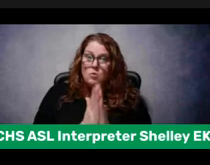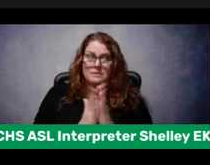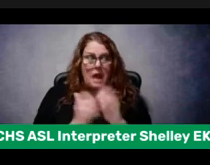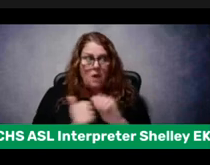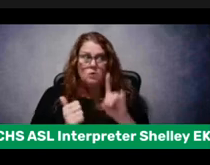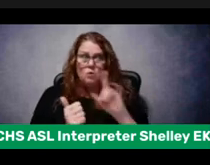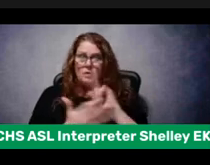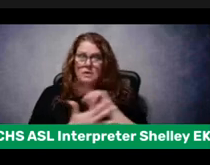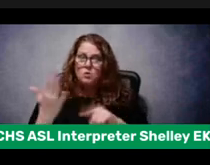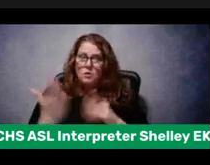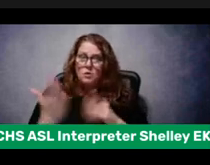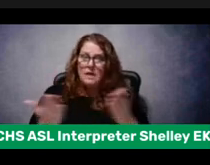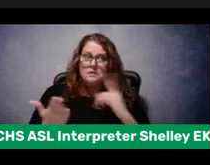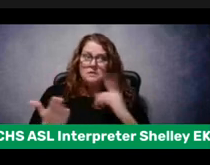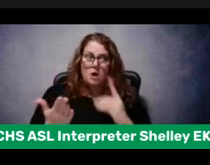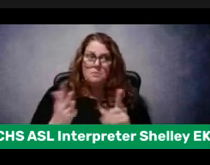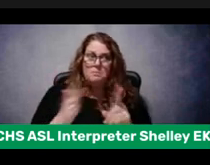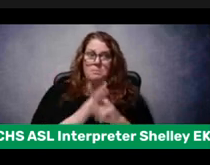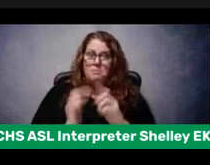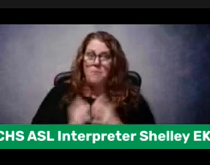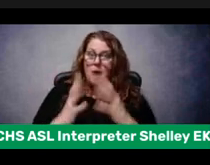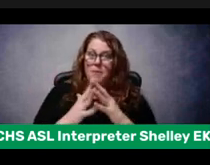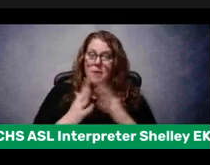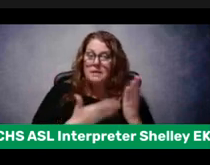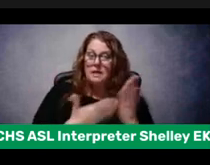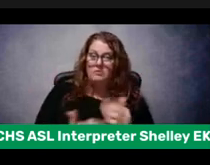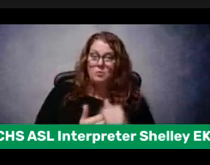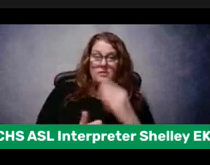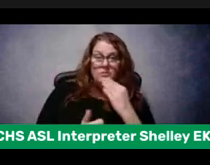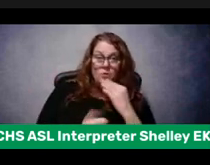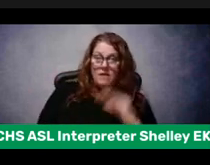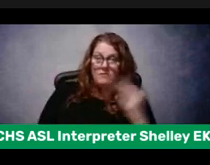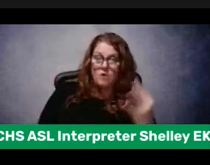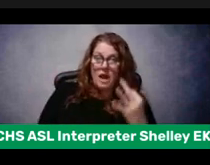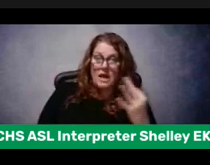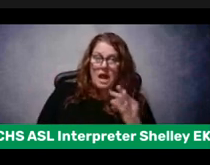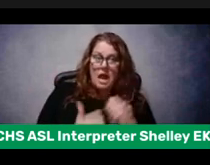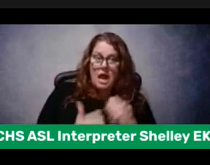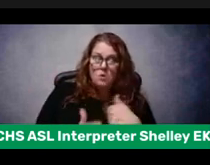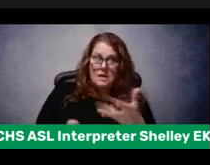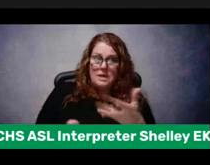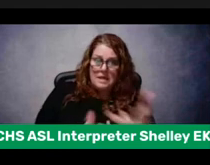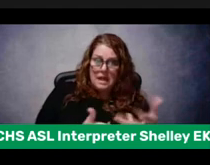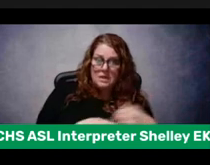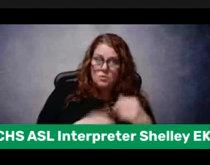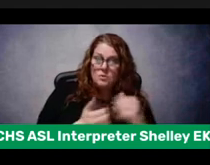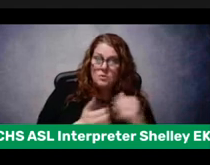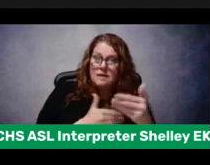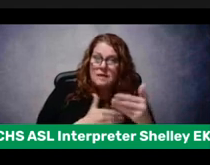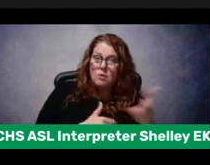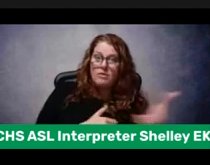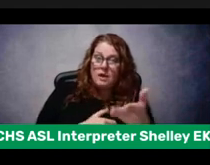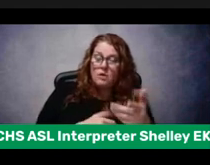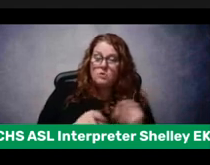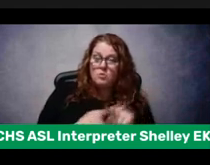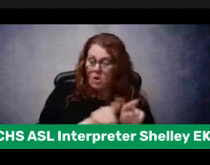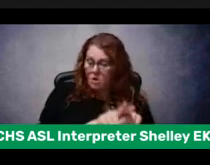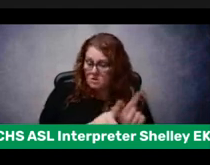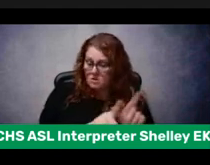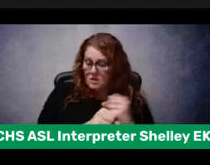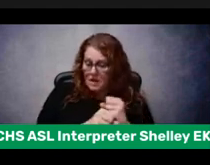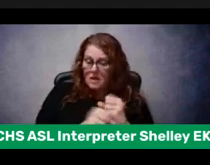do things that are pop-up, and we do deliveries with food on Fridays? How do we engage with neighbors there to also get like